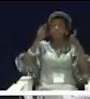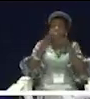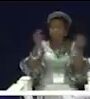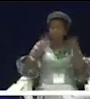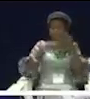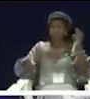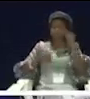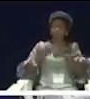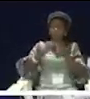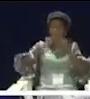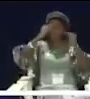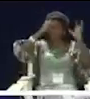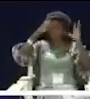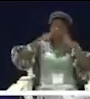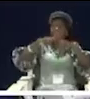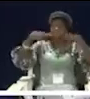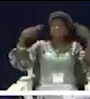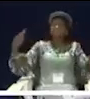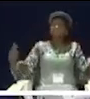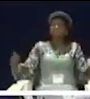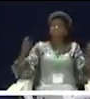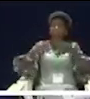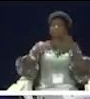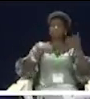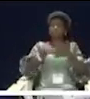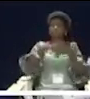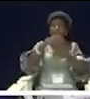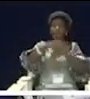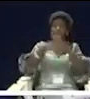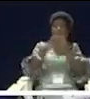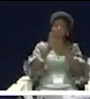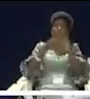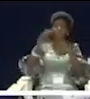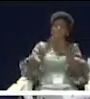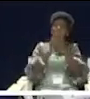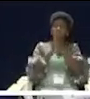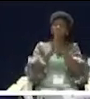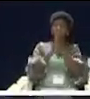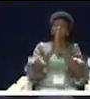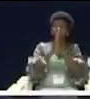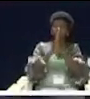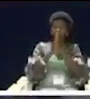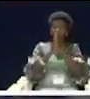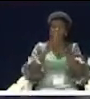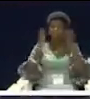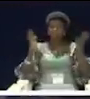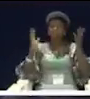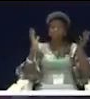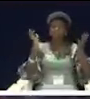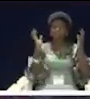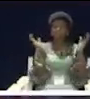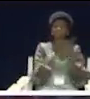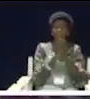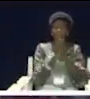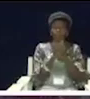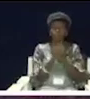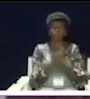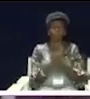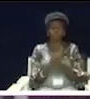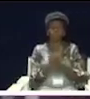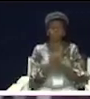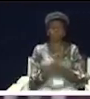Because I know you have already provided the solution. Just reveal it to me tonight. Reveal it to